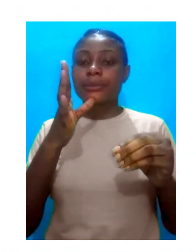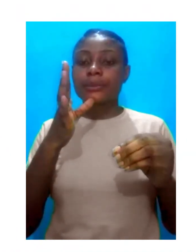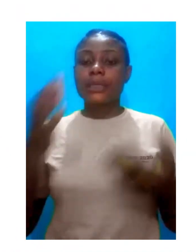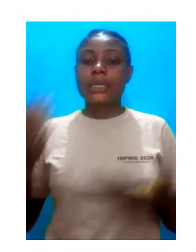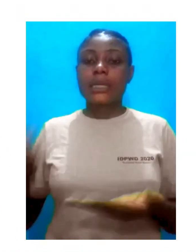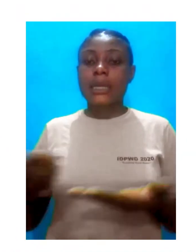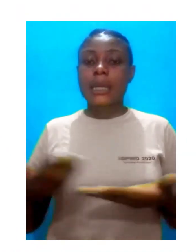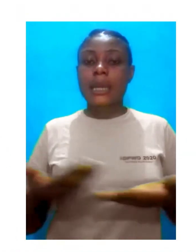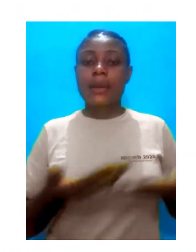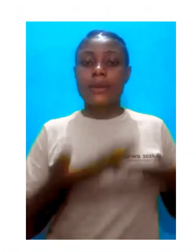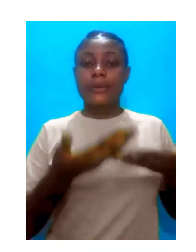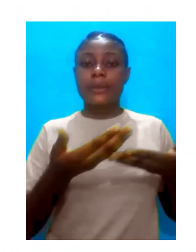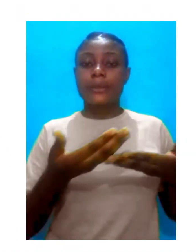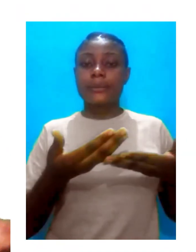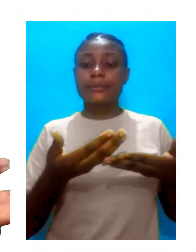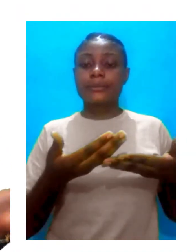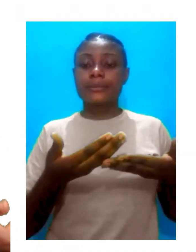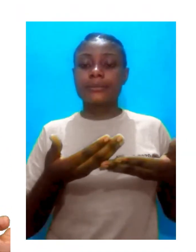Mother